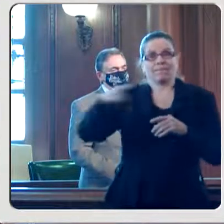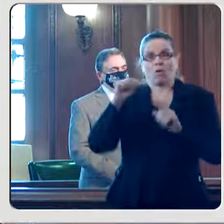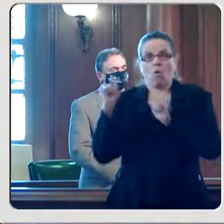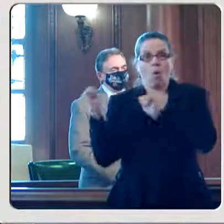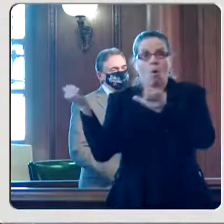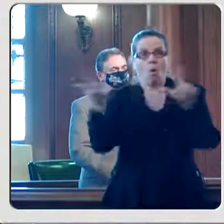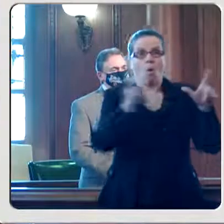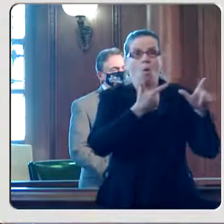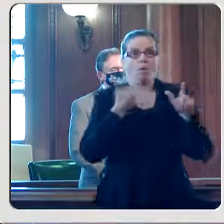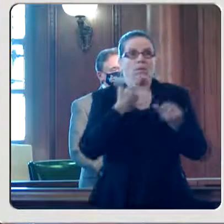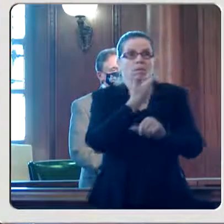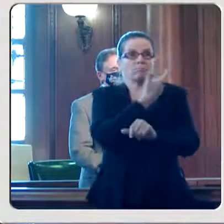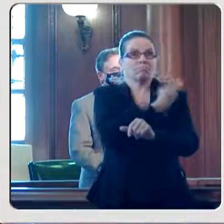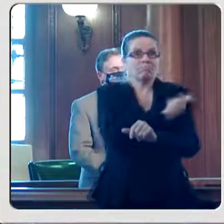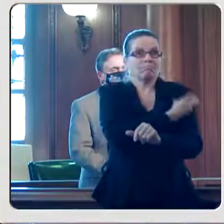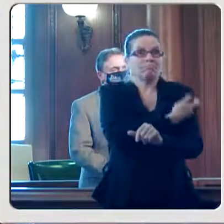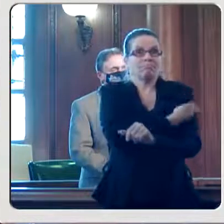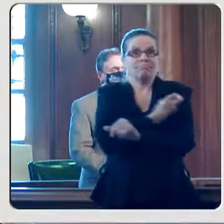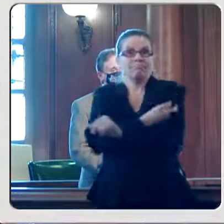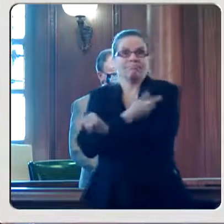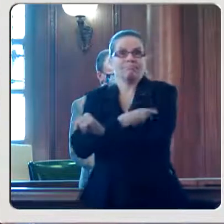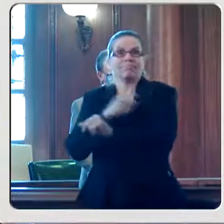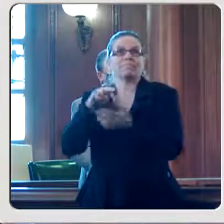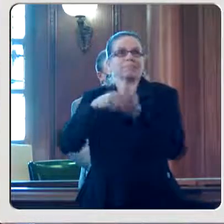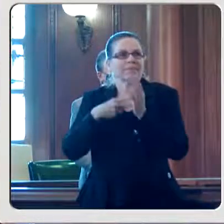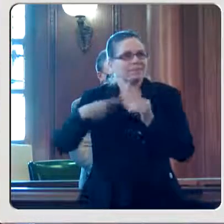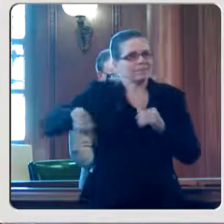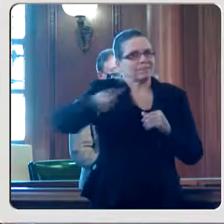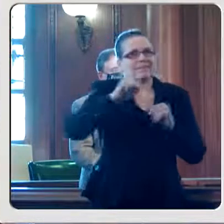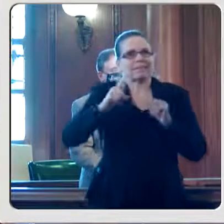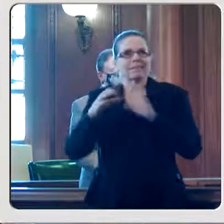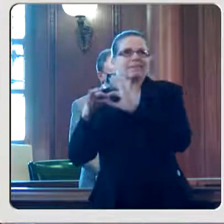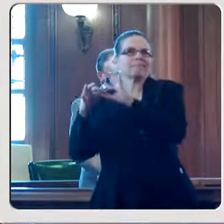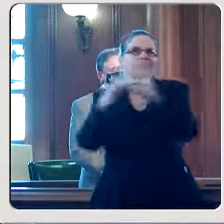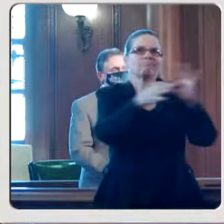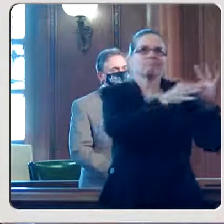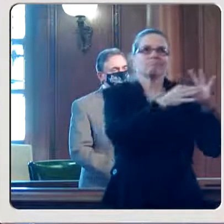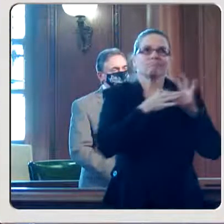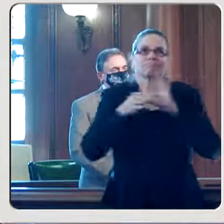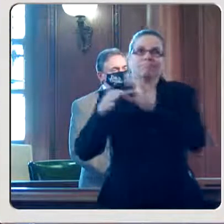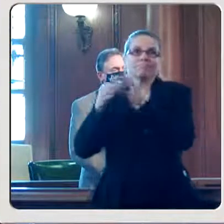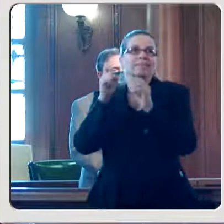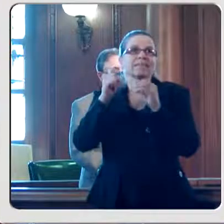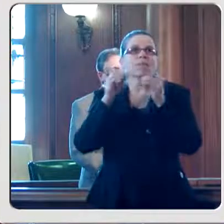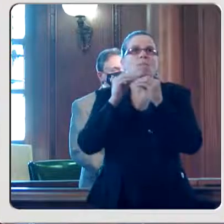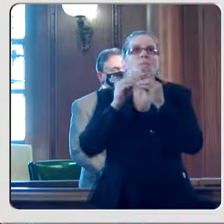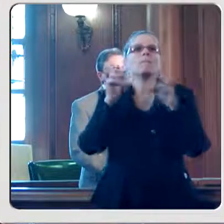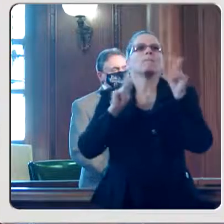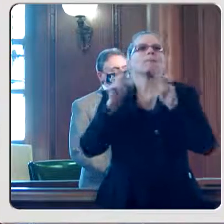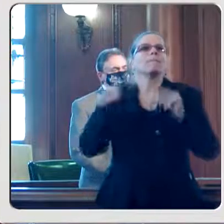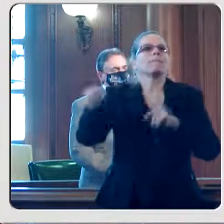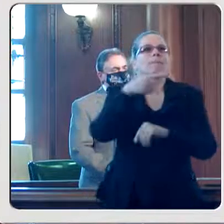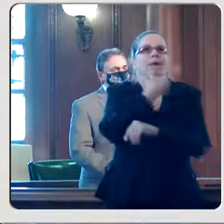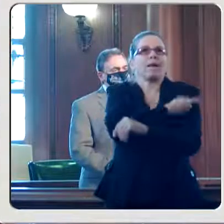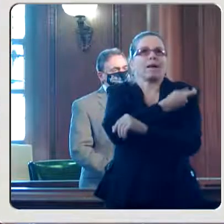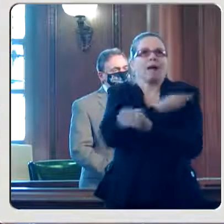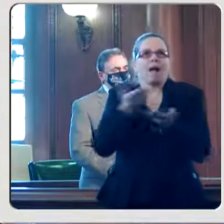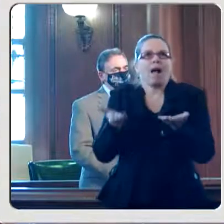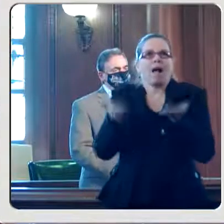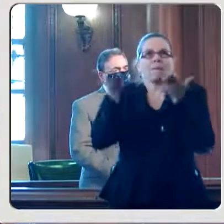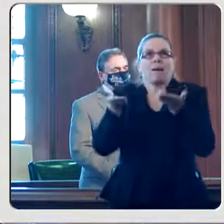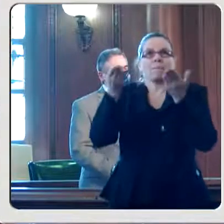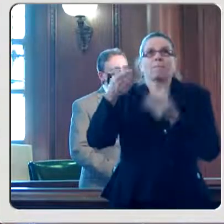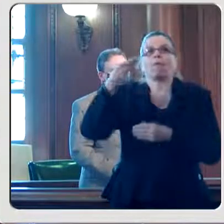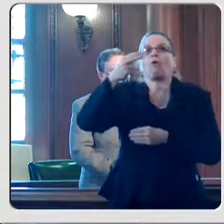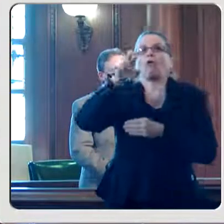Commonwealth vaccinated at the rates that we know we need to in order to achieve herd immunity.